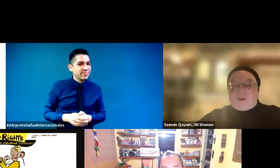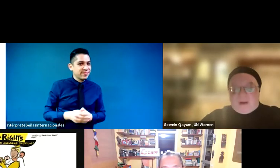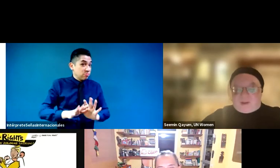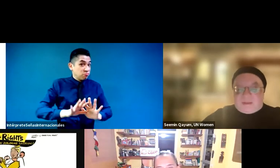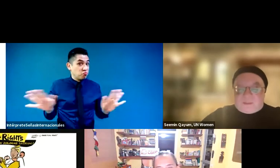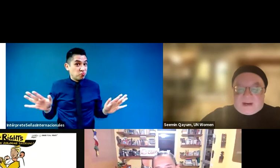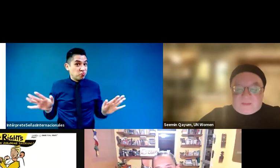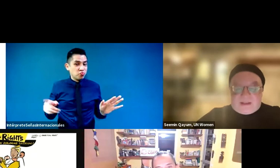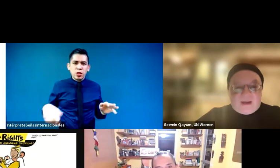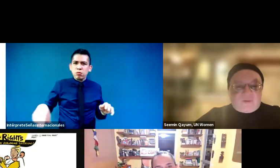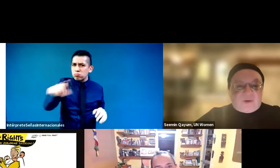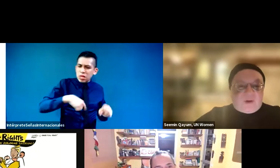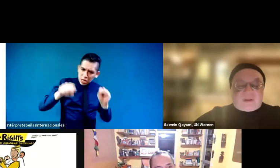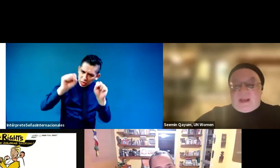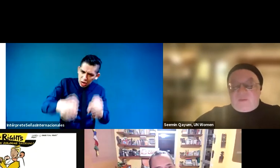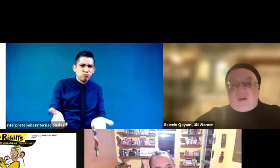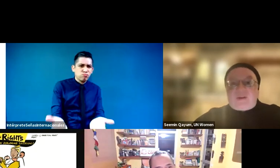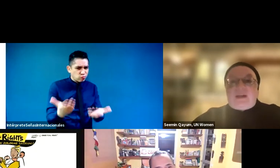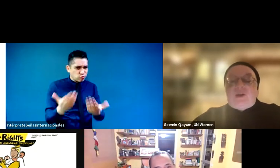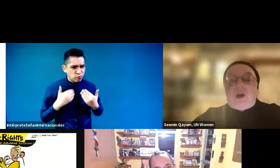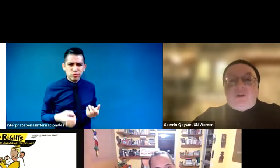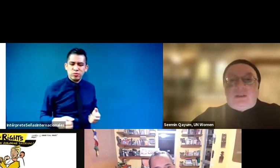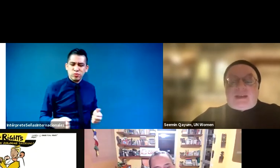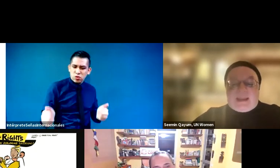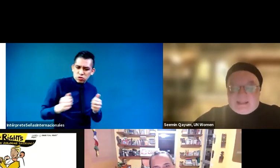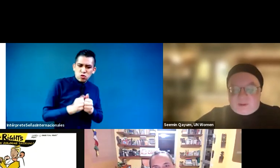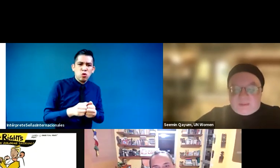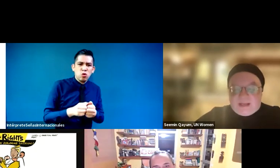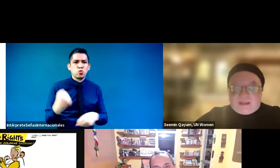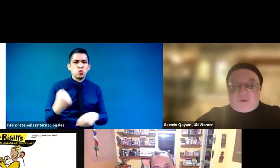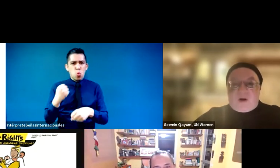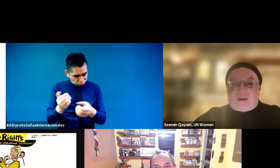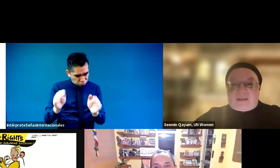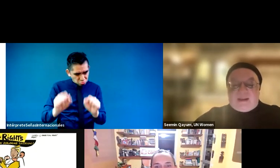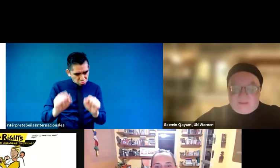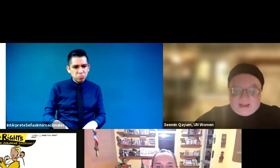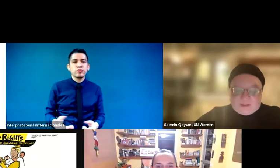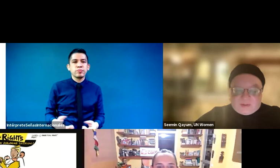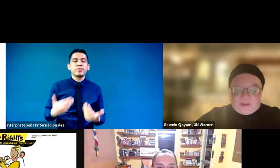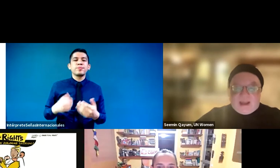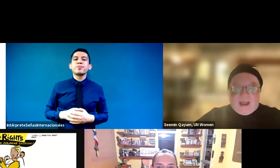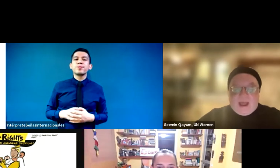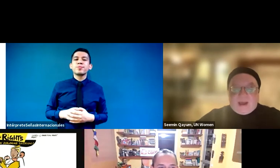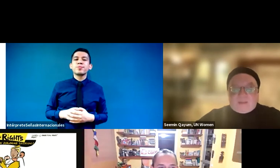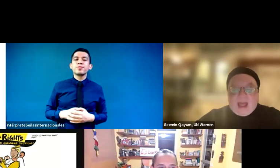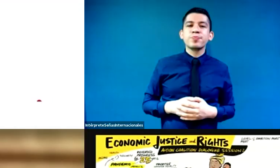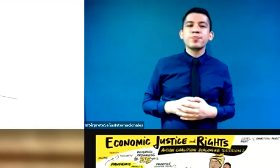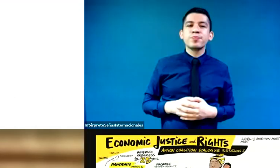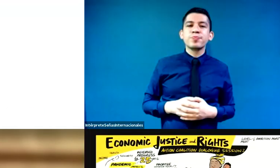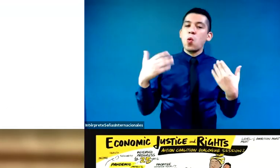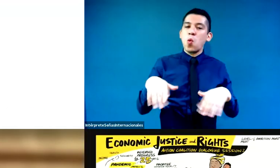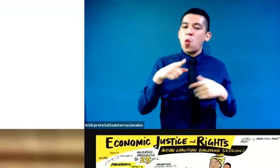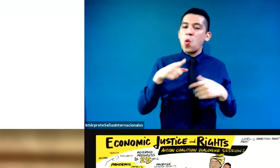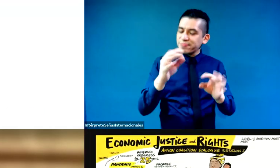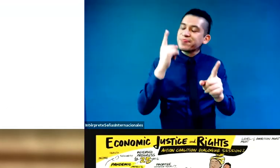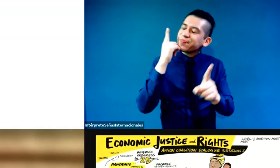Thank you so much, Ms. Spreckman, for those very cogent and illuminating remarks. Thank you. I would